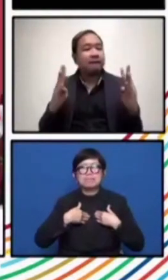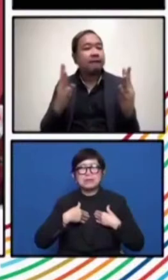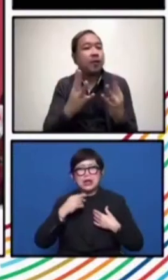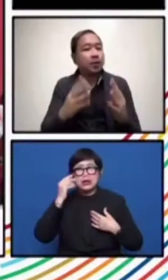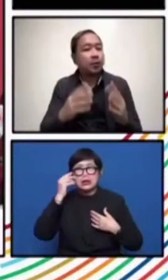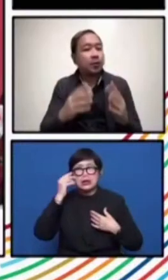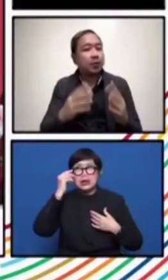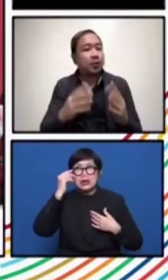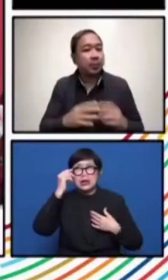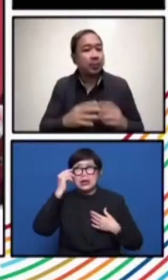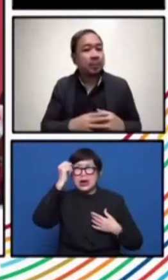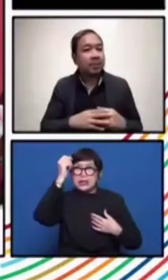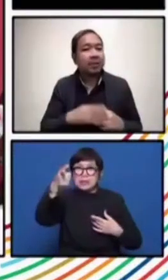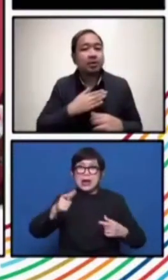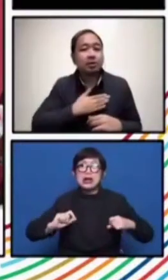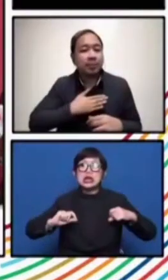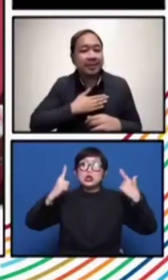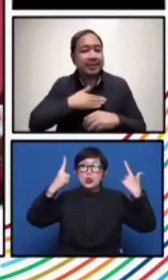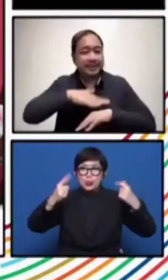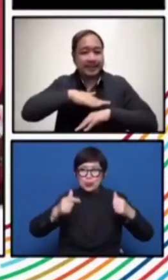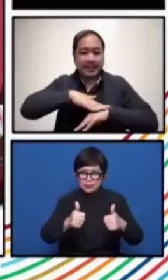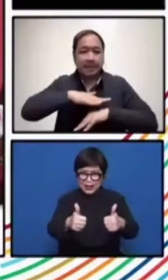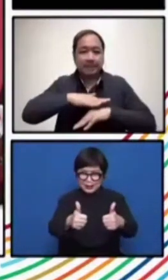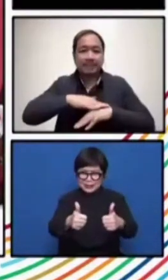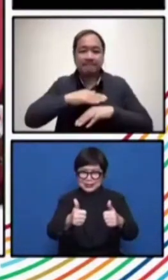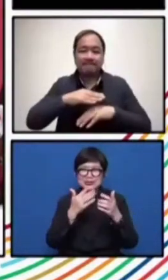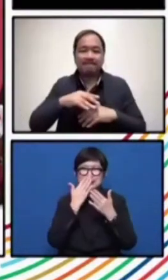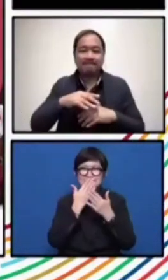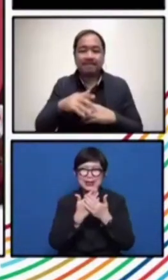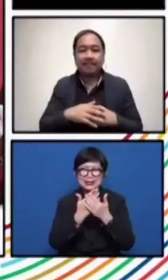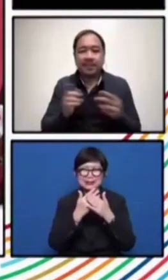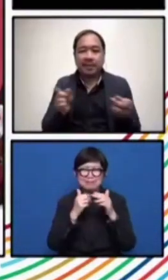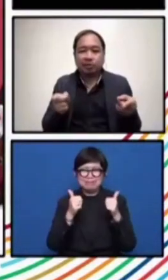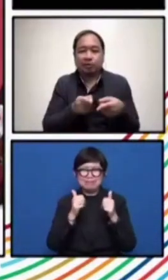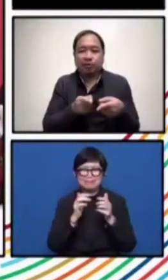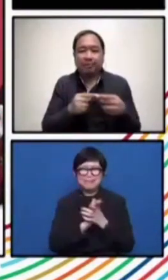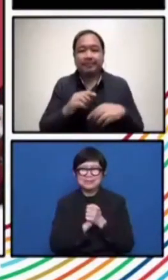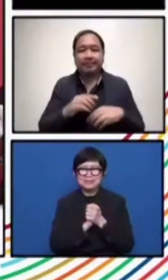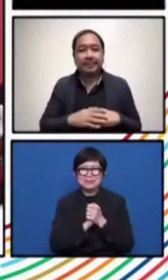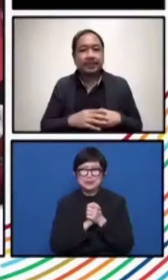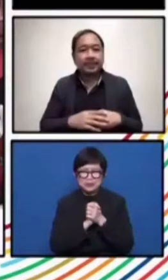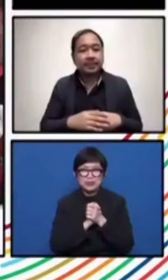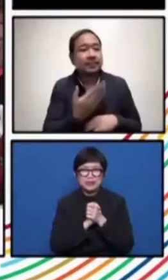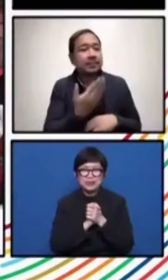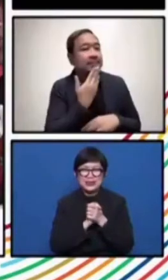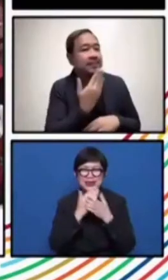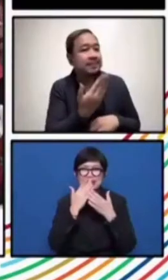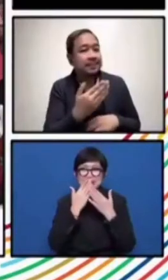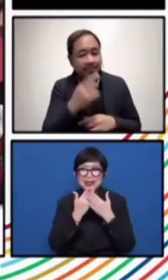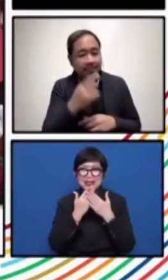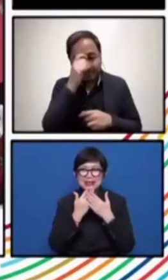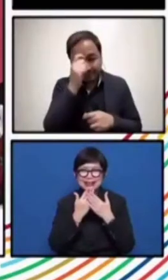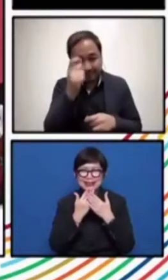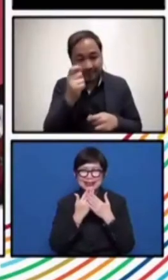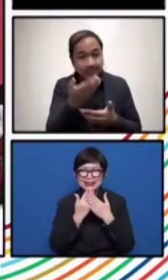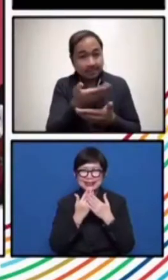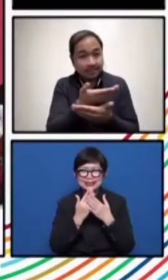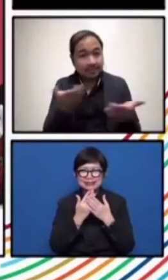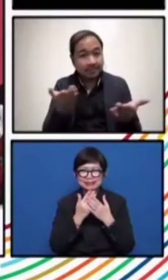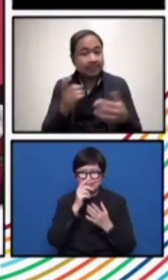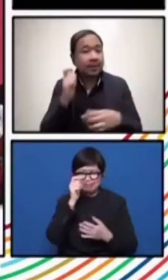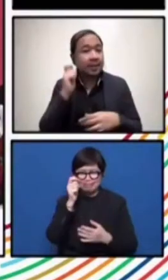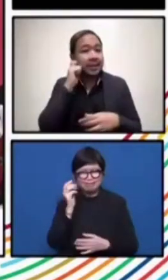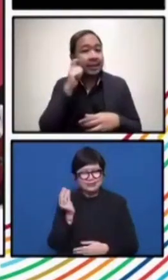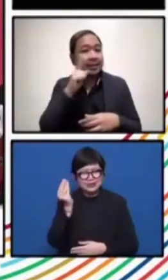so we can finish that as we count time as well thank you madam chair this thing is delegates ladies and gentlemen I am villanue